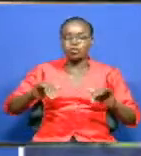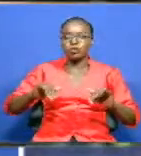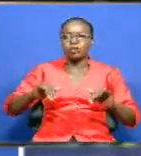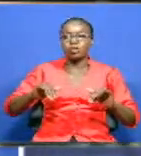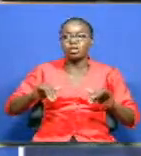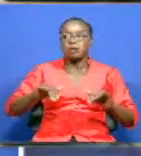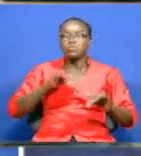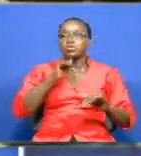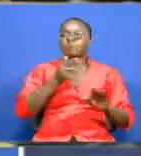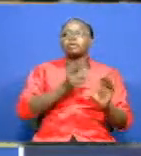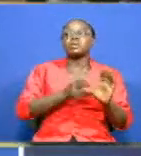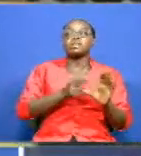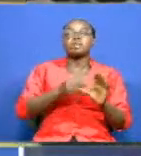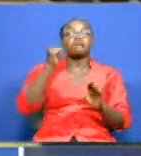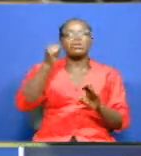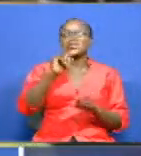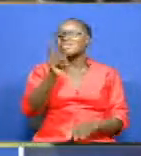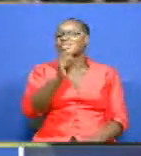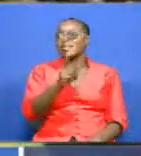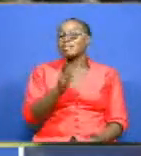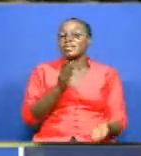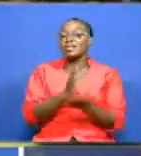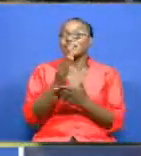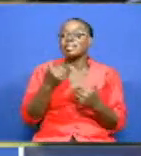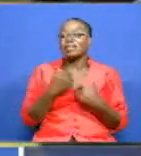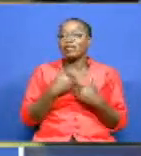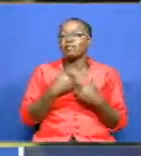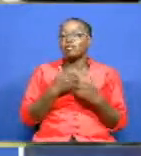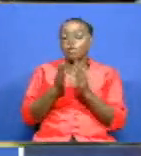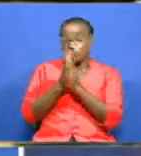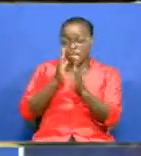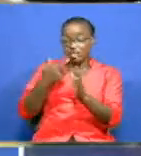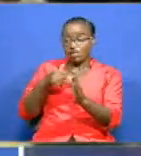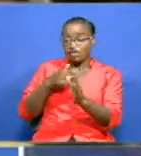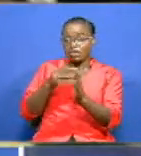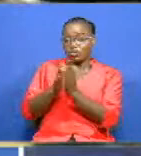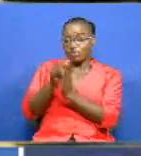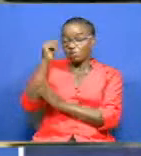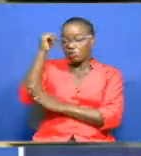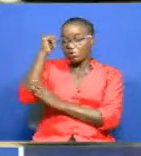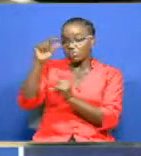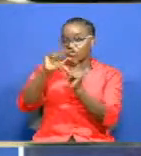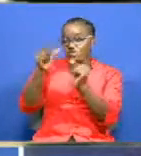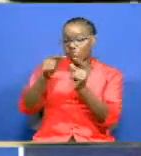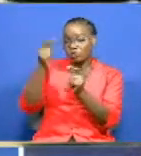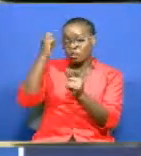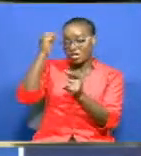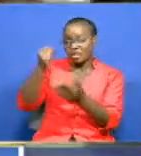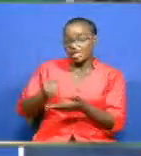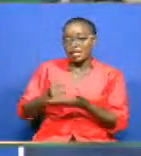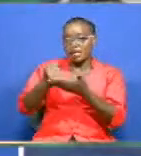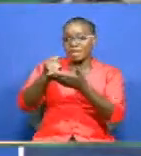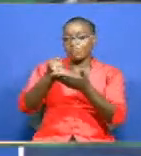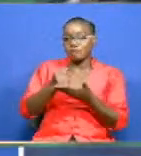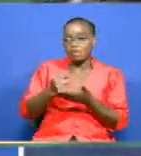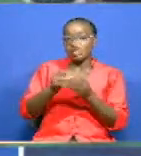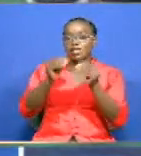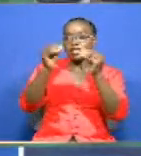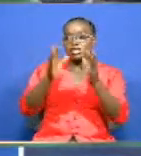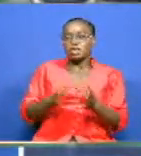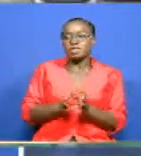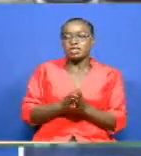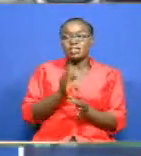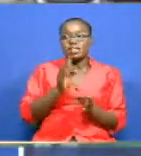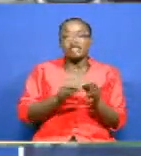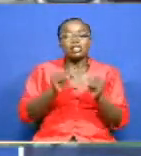are not participating in politics. We have a right to align ourselves to the political wing, which we think will assist us teachers. Walimu